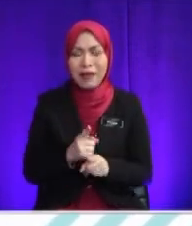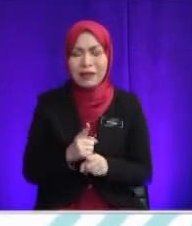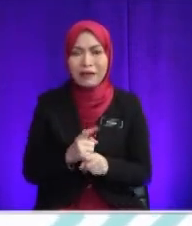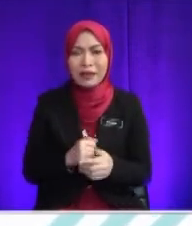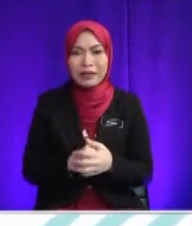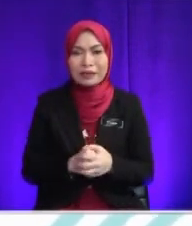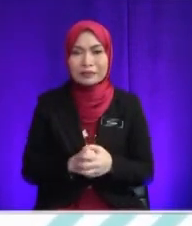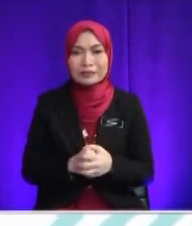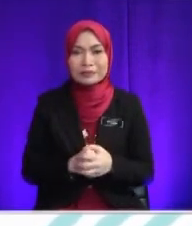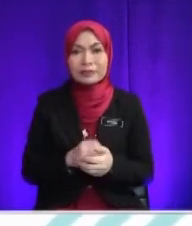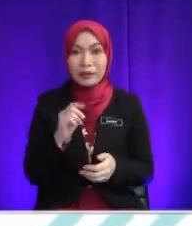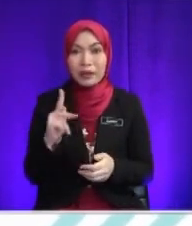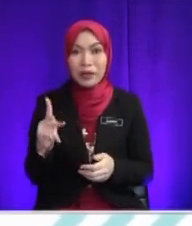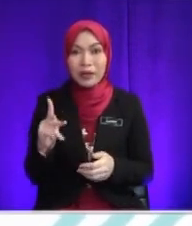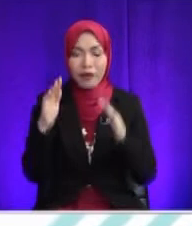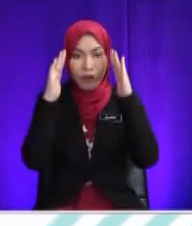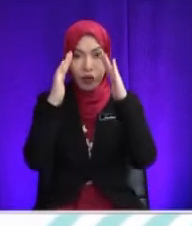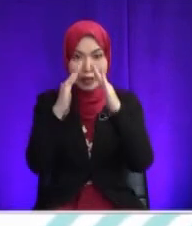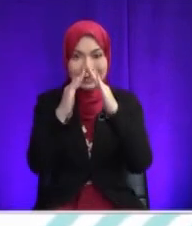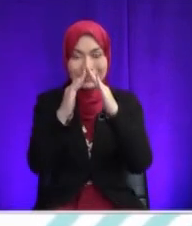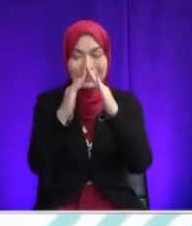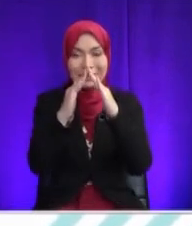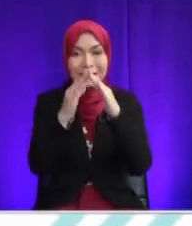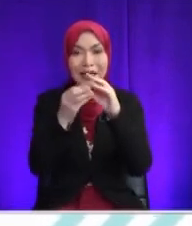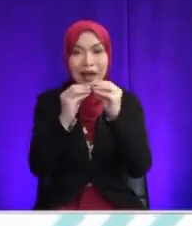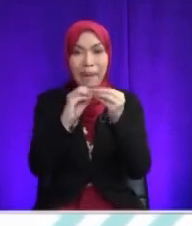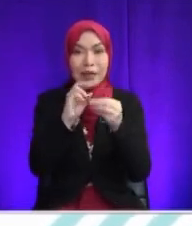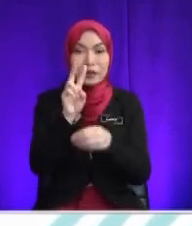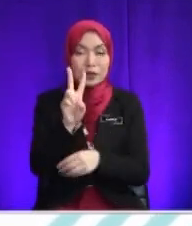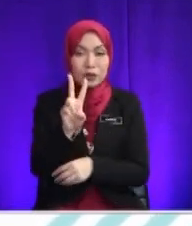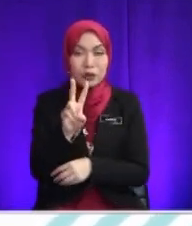All right, so for question number two, can I have a volunteer to try to answer the question?